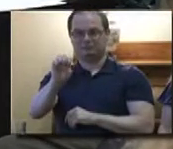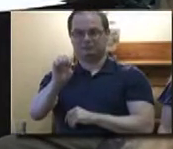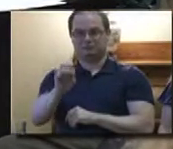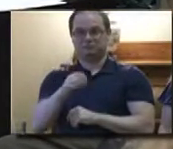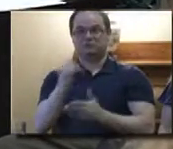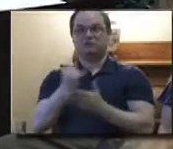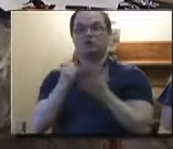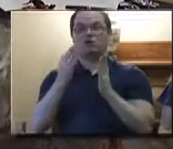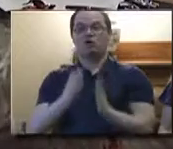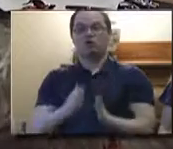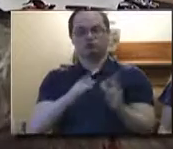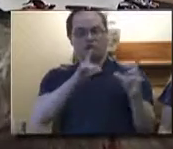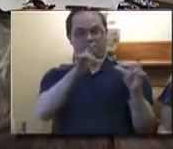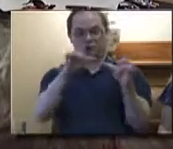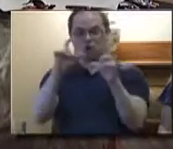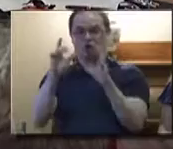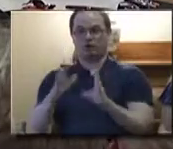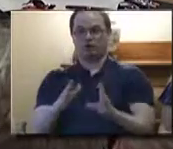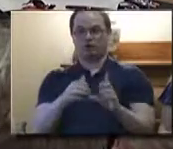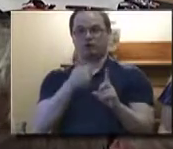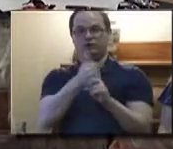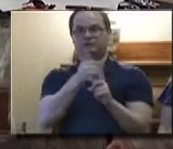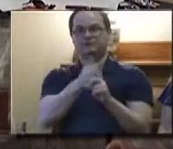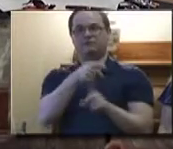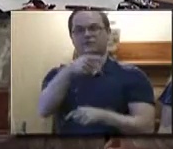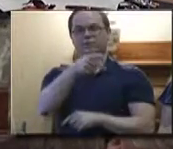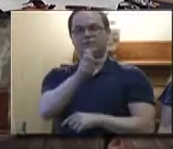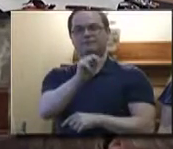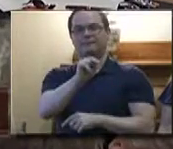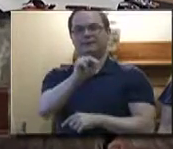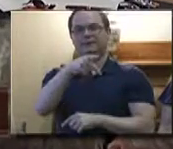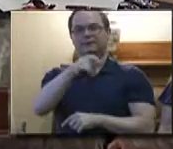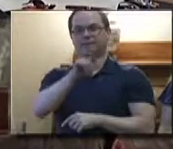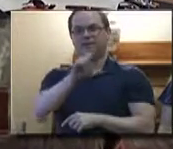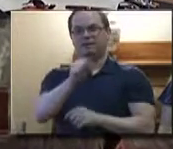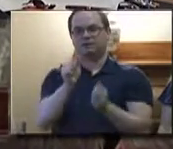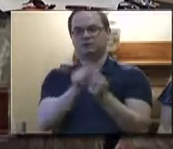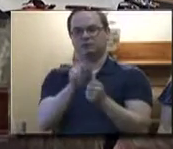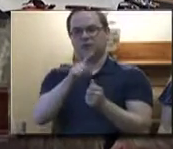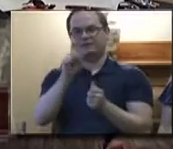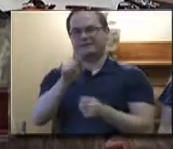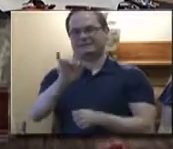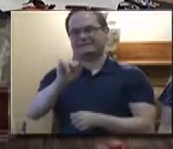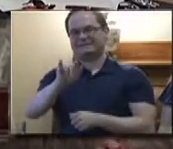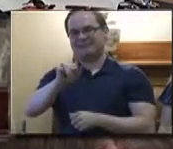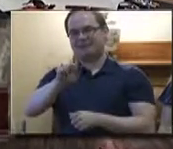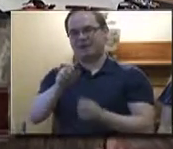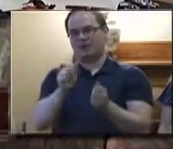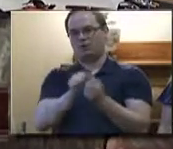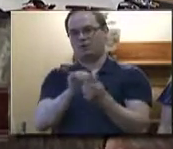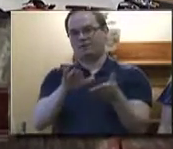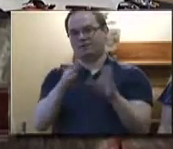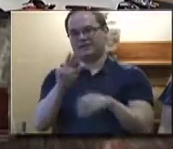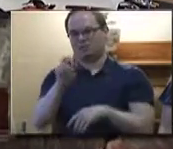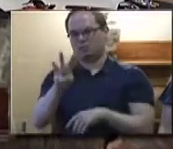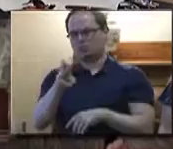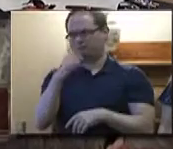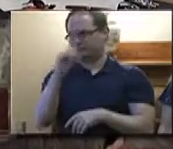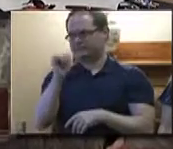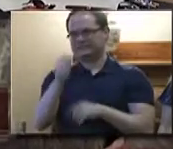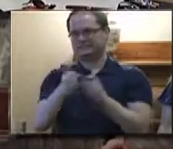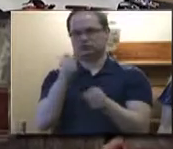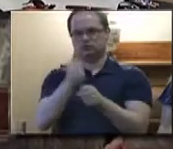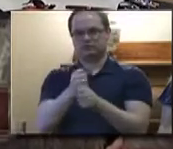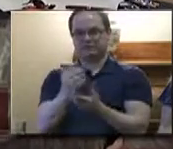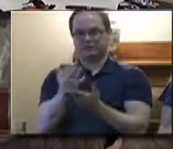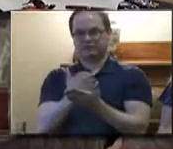an artist, a photographer who was pen pals with Texas inmates on death row for about a decade, and